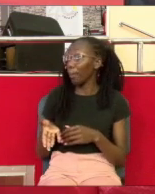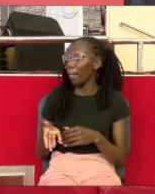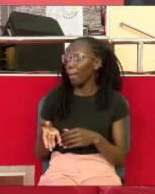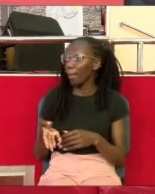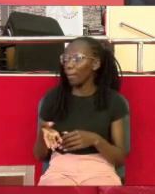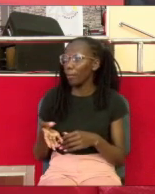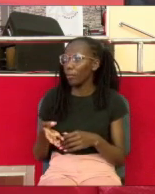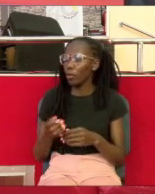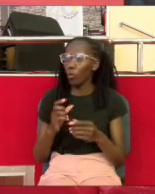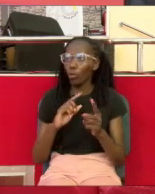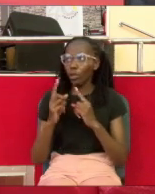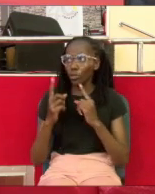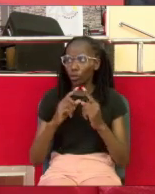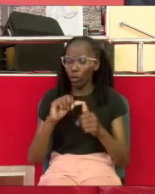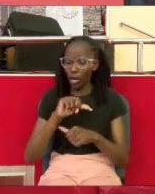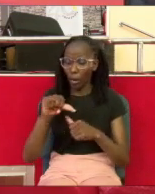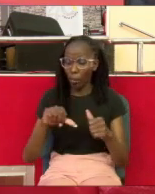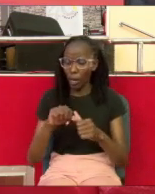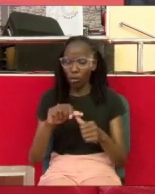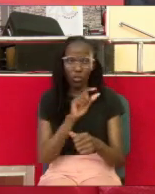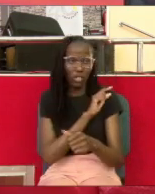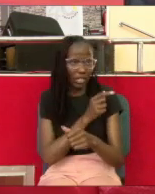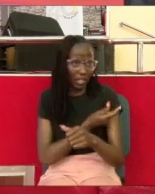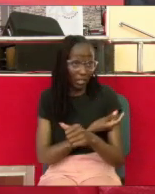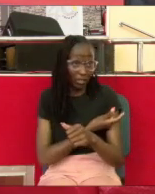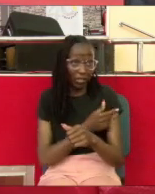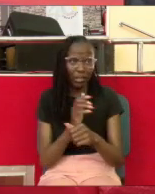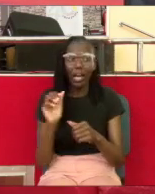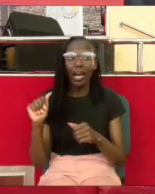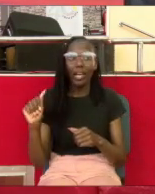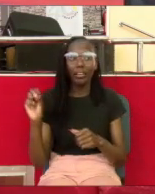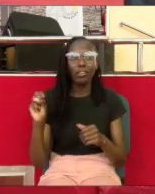we spoke about the grace as a weapon.